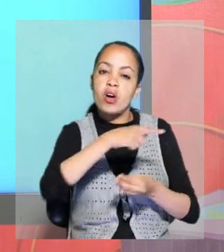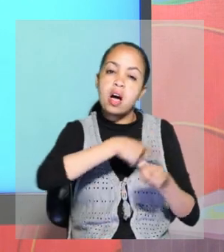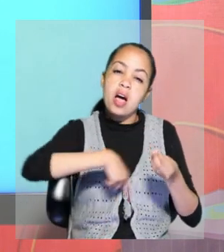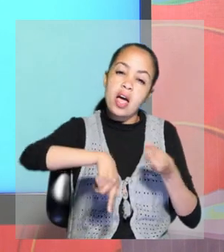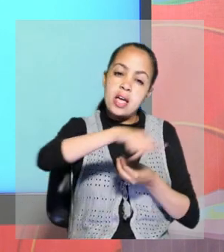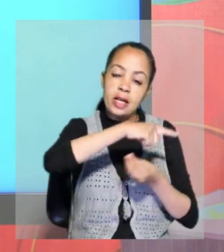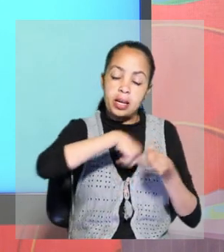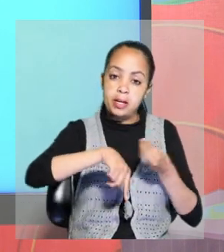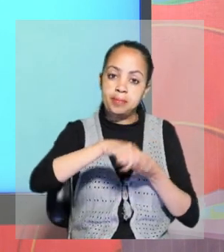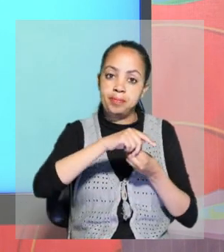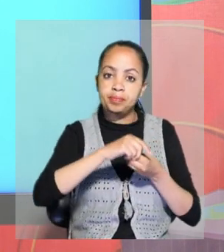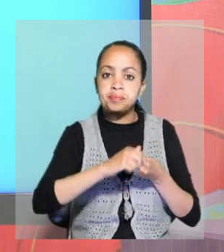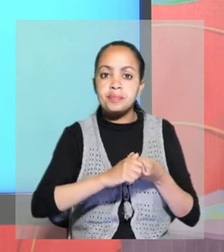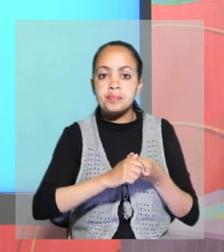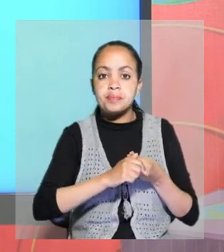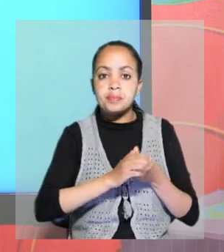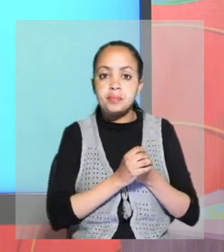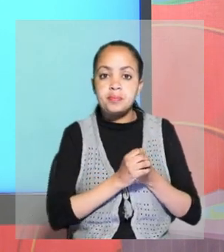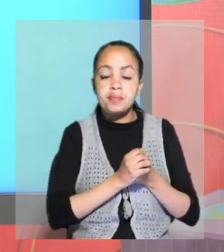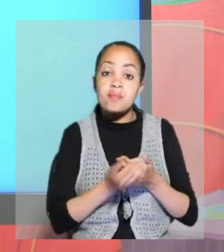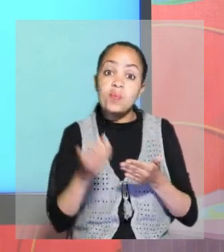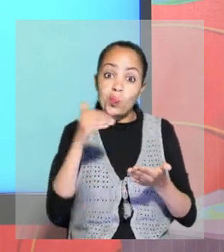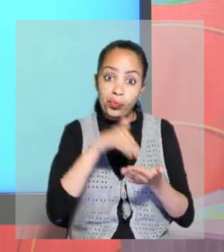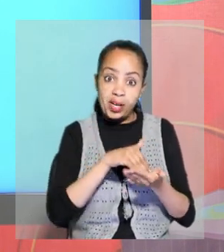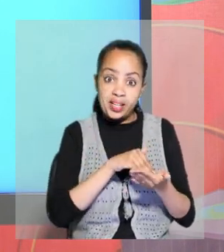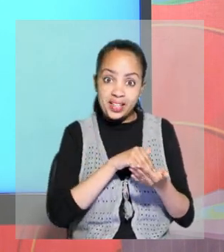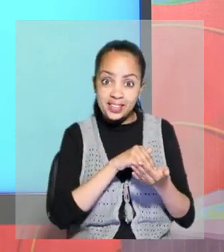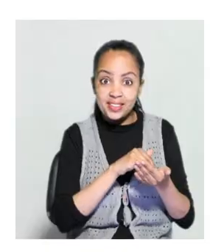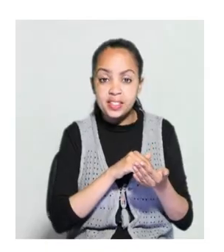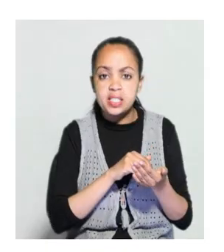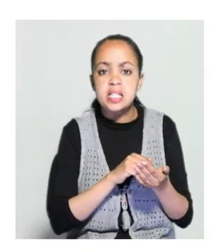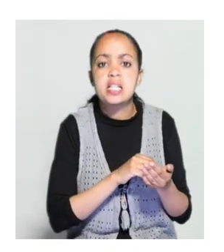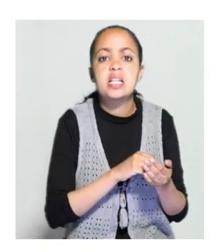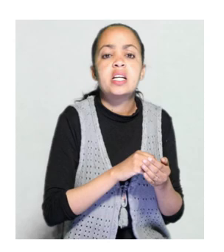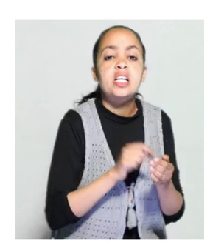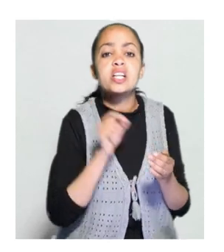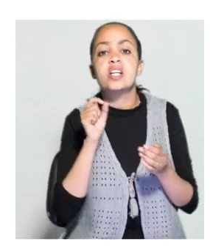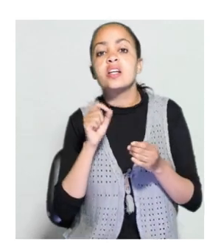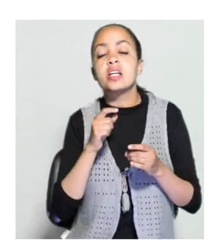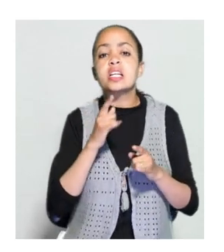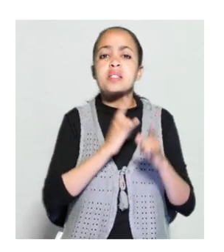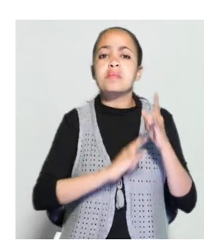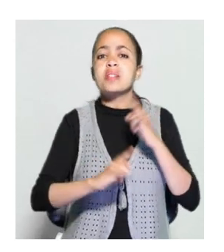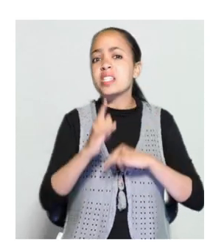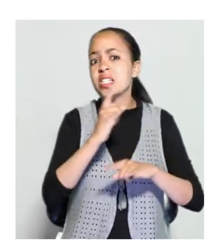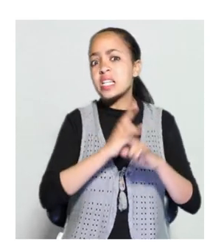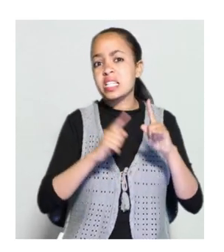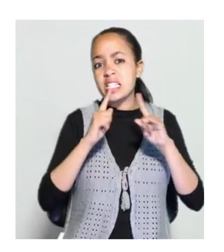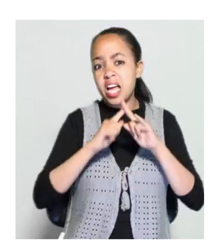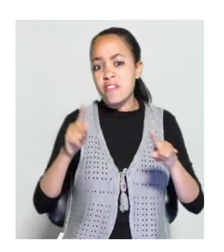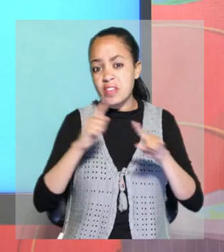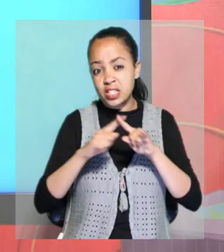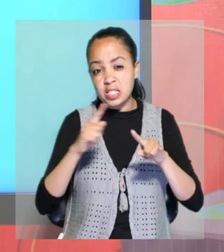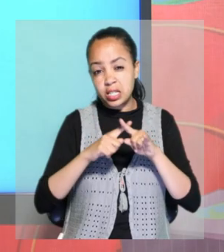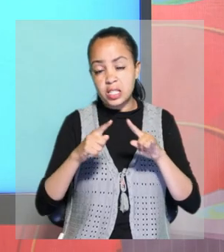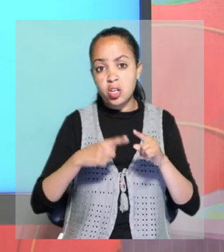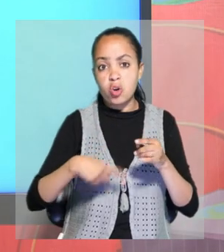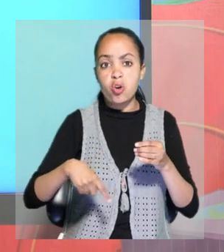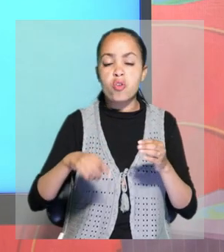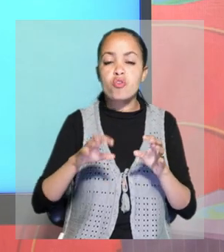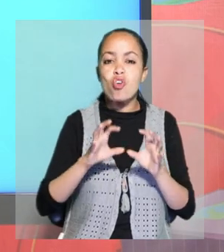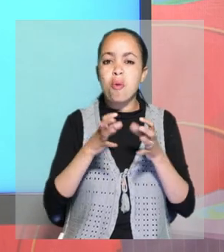next succession going to invade. And again, species diversity of an area going to complex. And